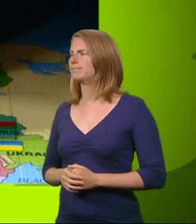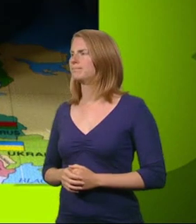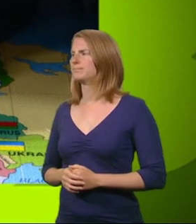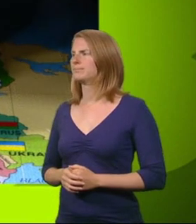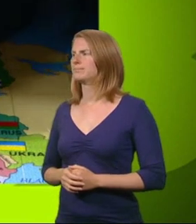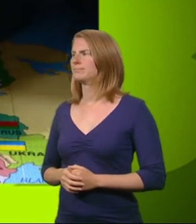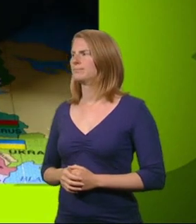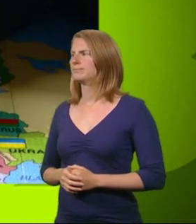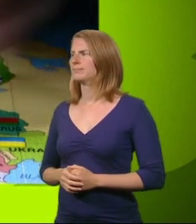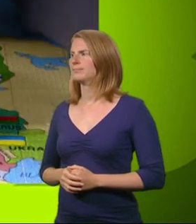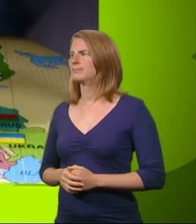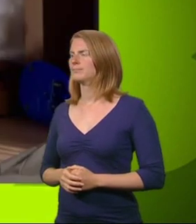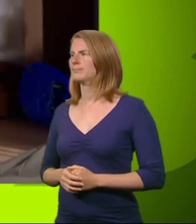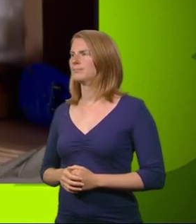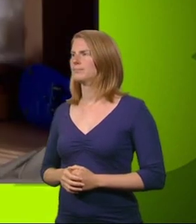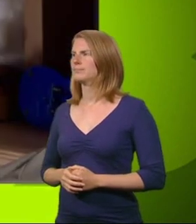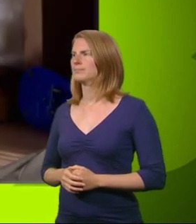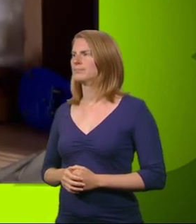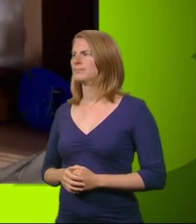how could they be?